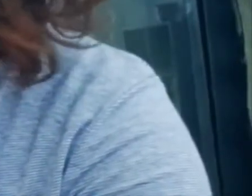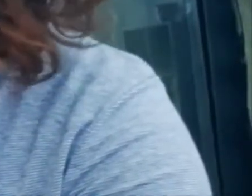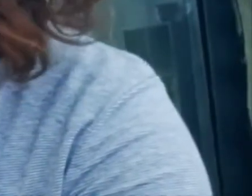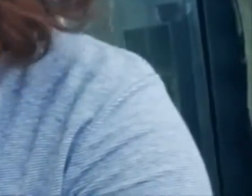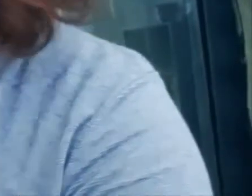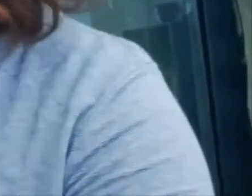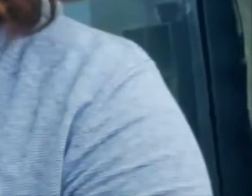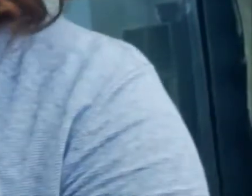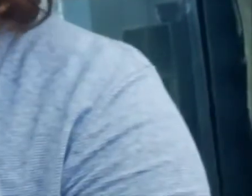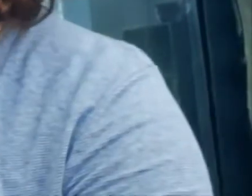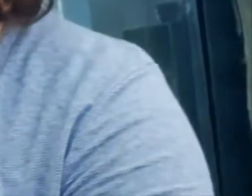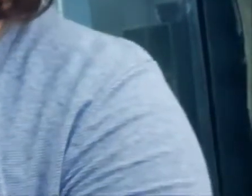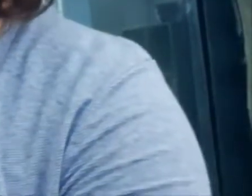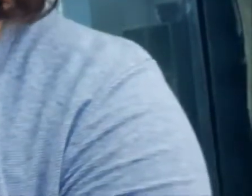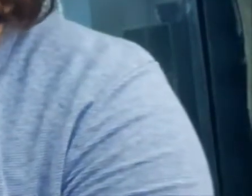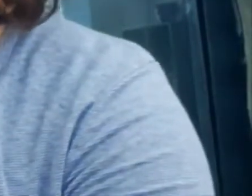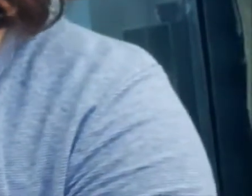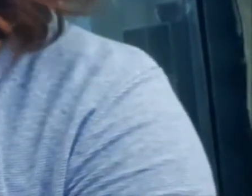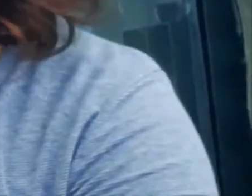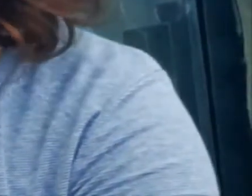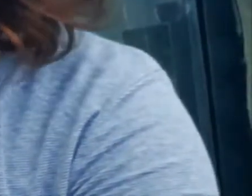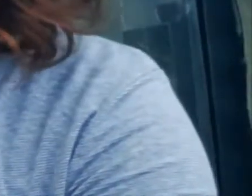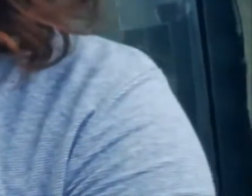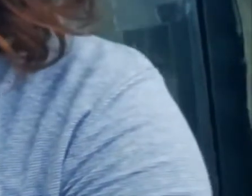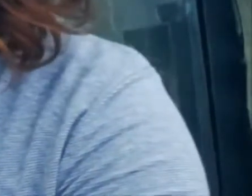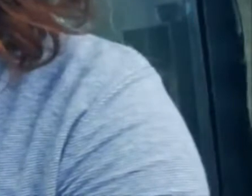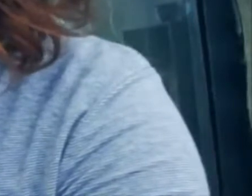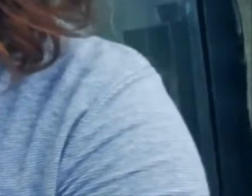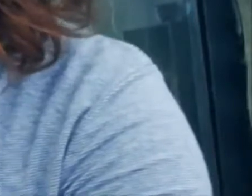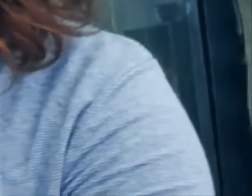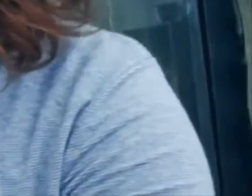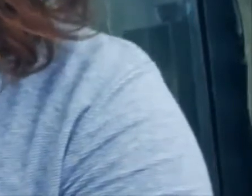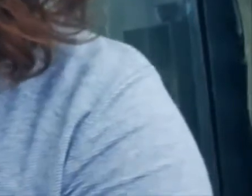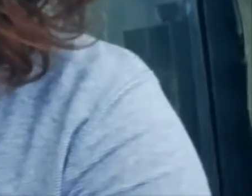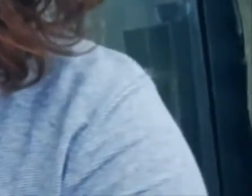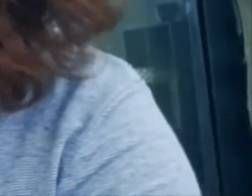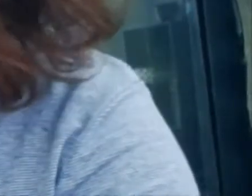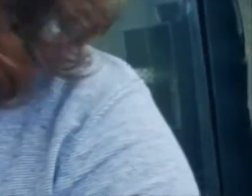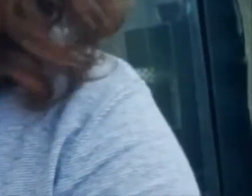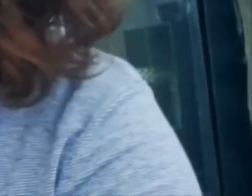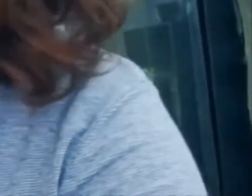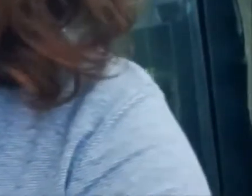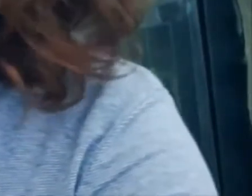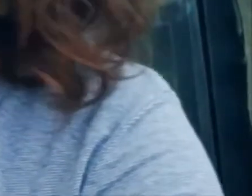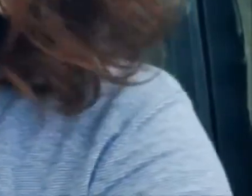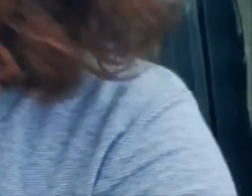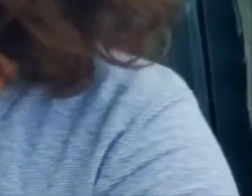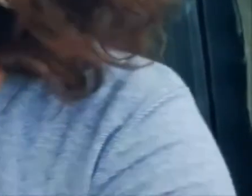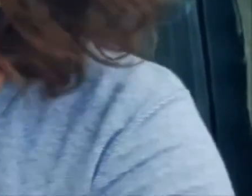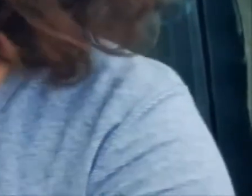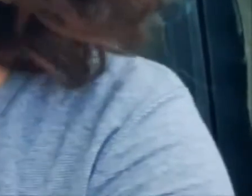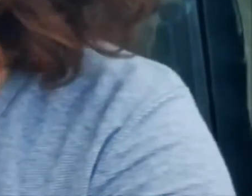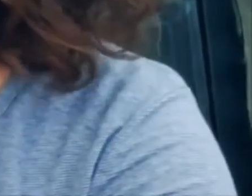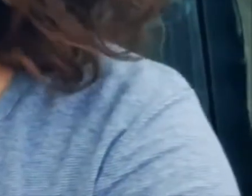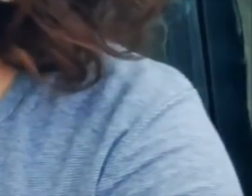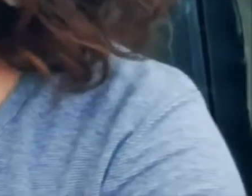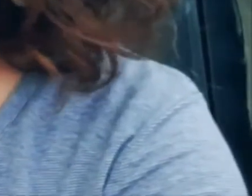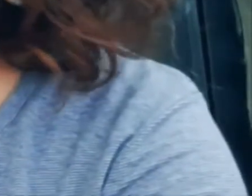of step process to make this. Grab you a spoon and you're ready to